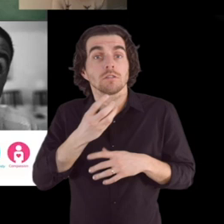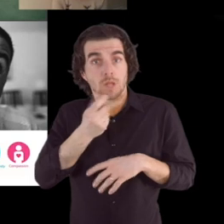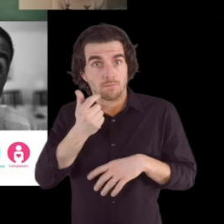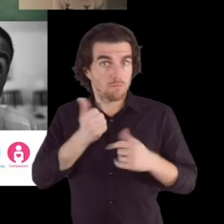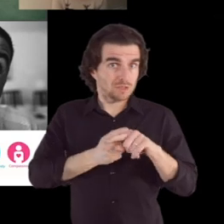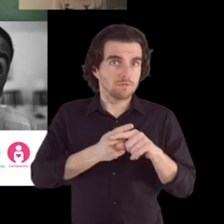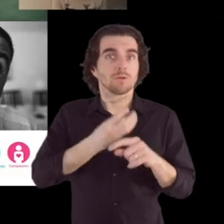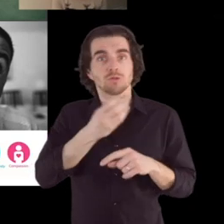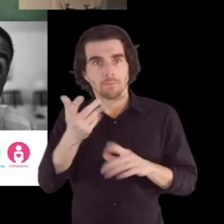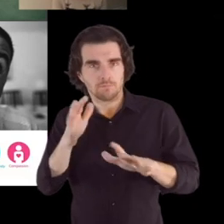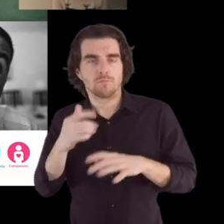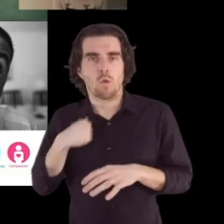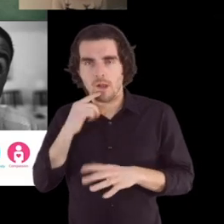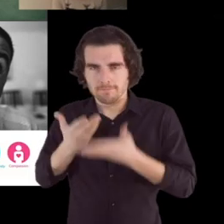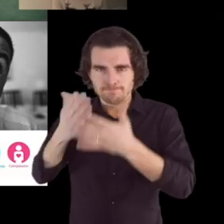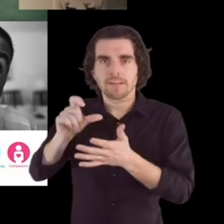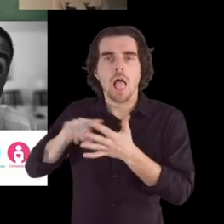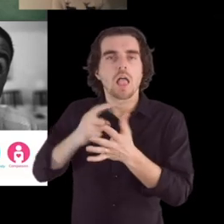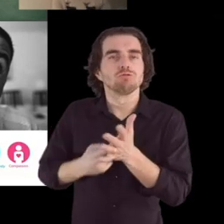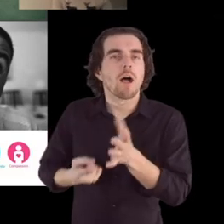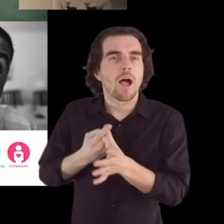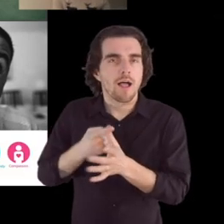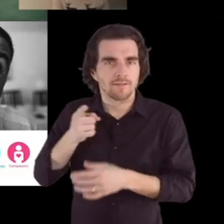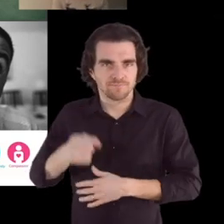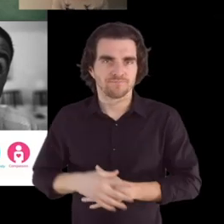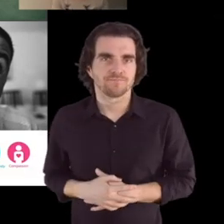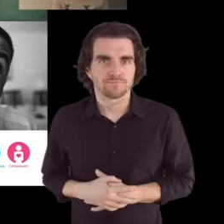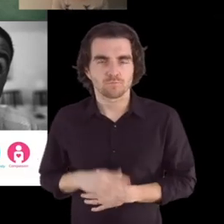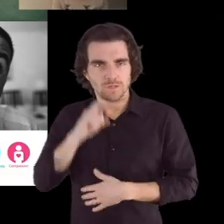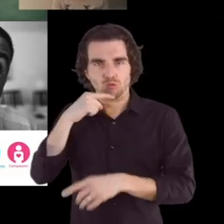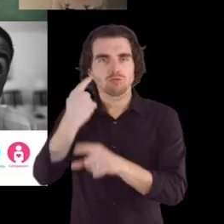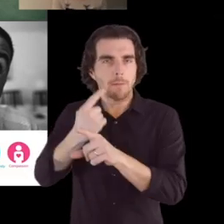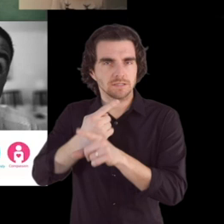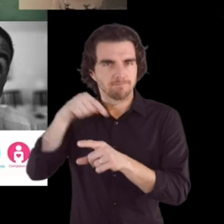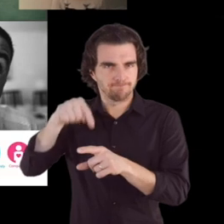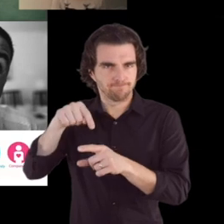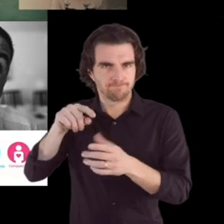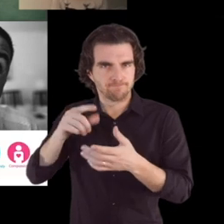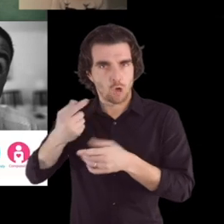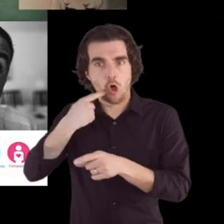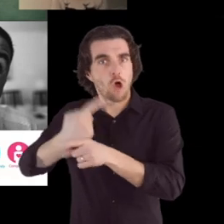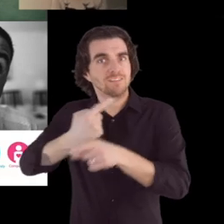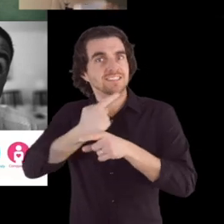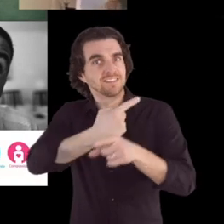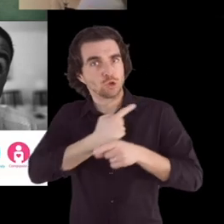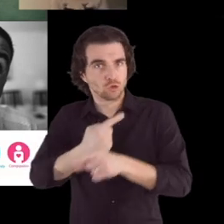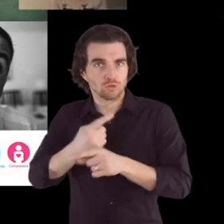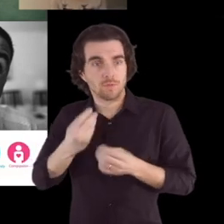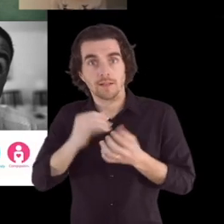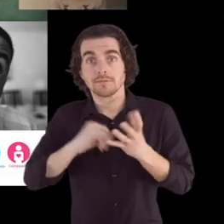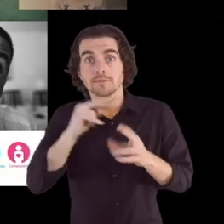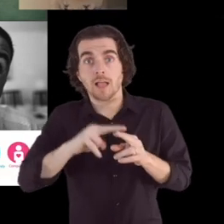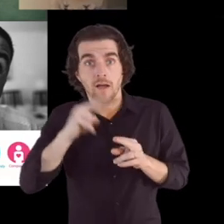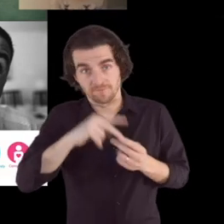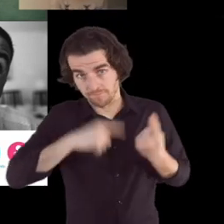been positive. So what I'm going to do now is pass back over to Ciara, who's going to talk about some of the conversations or the themes of